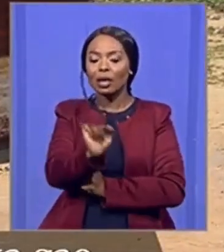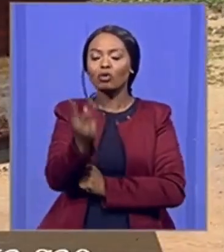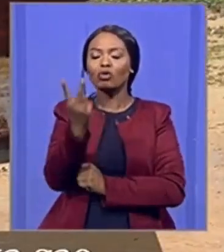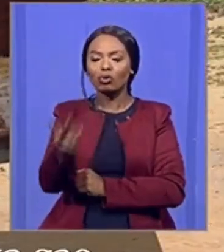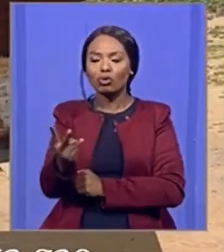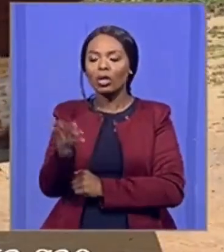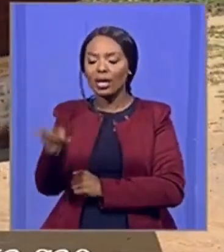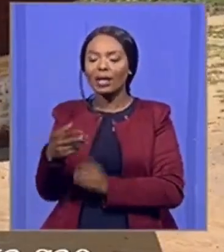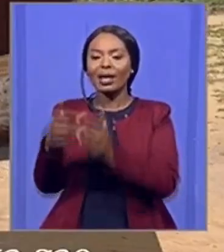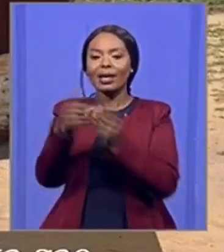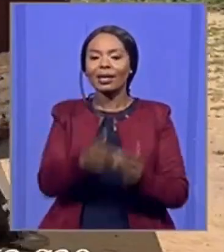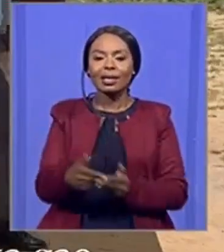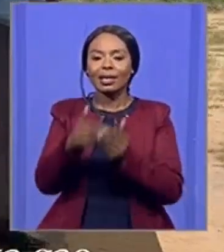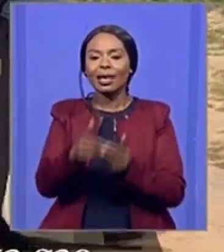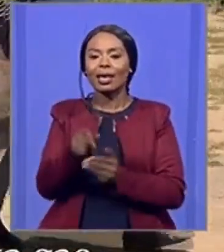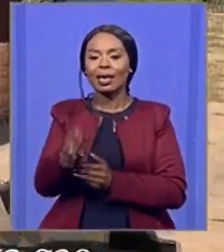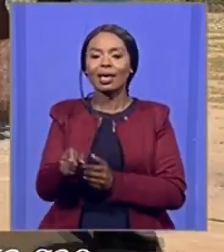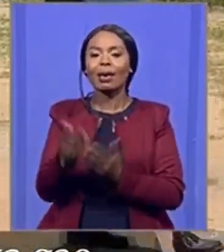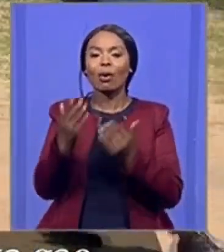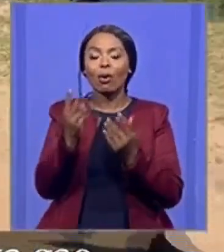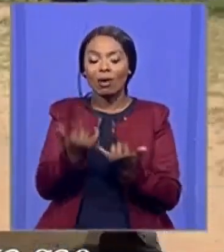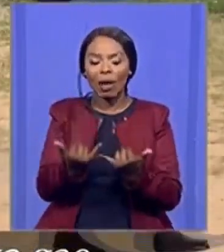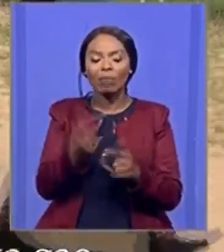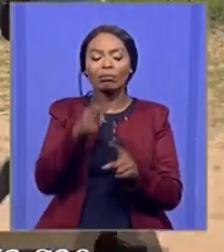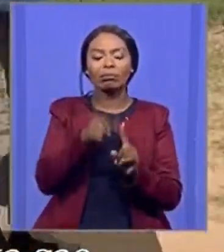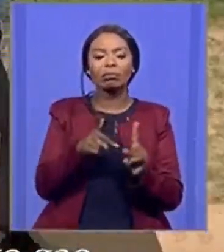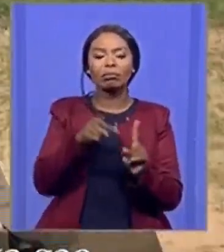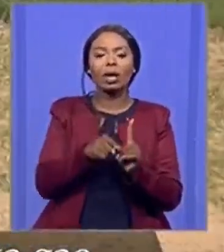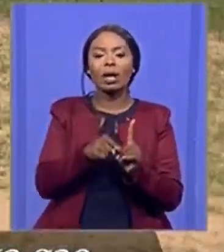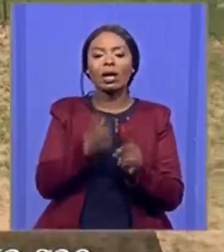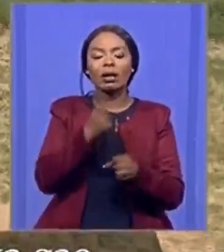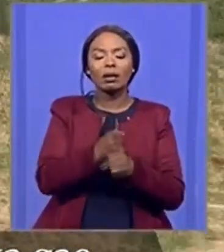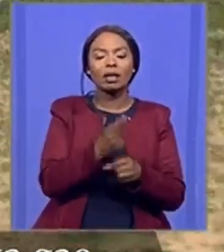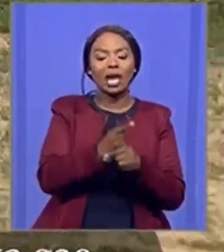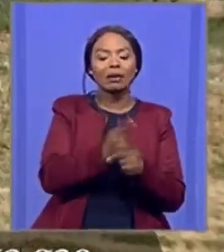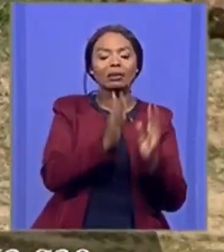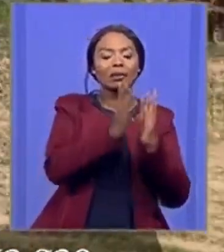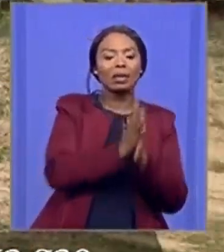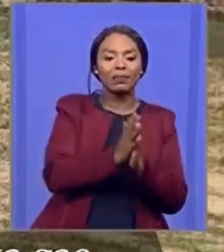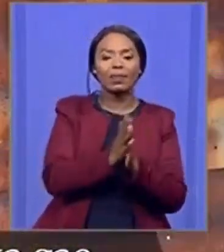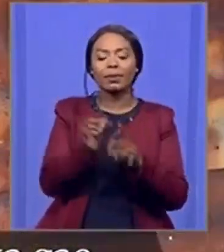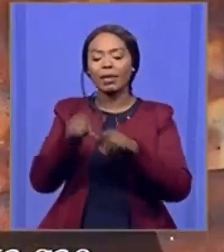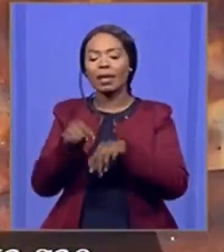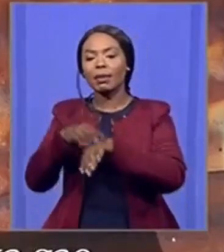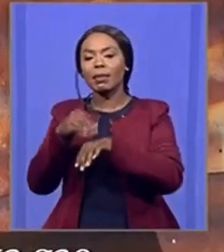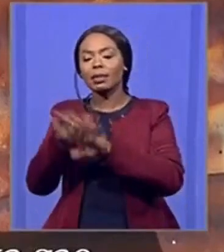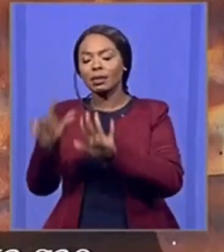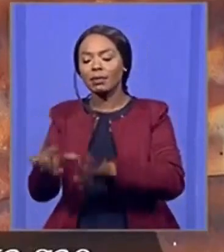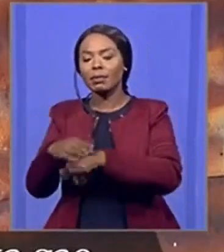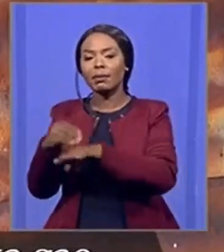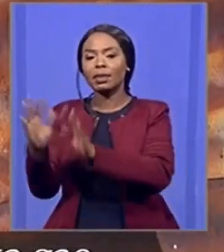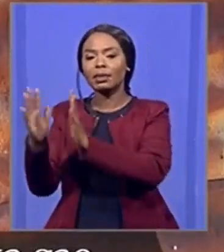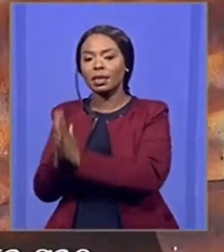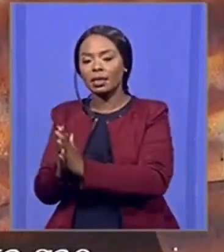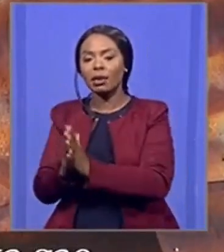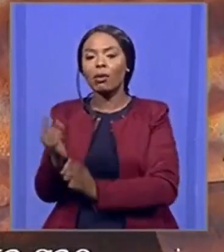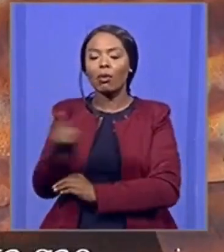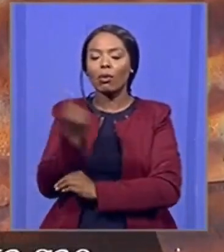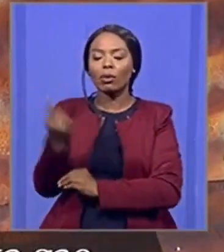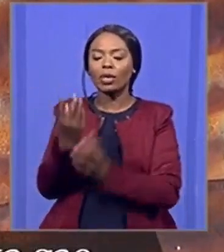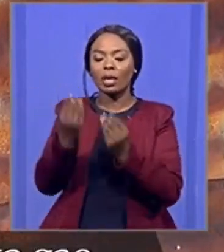Ga bjale o ka mphatong wa 11 mola baratho ba gagwe wa mengwaga e 17 le mengwaga e 10 ba le ka mphatong wa 10